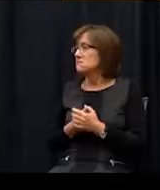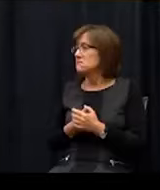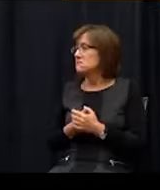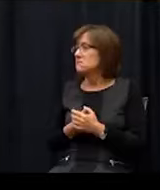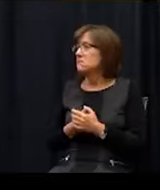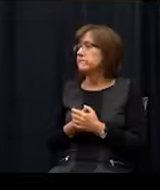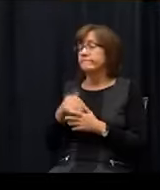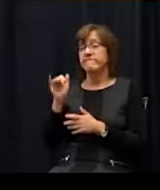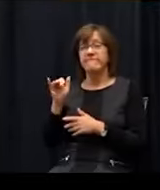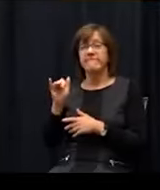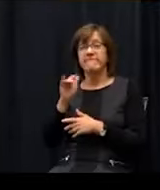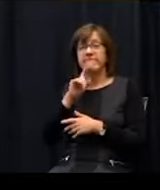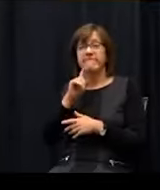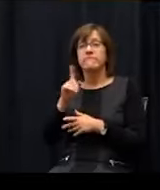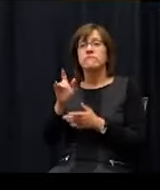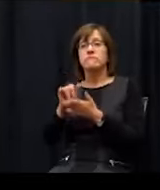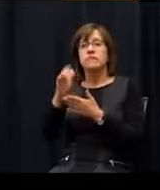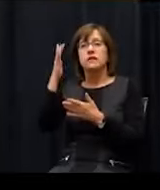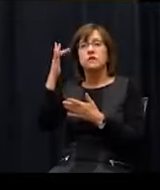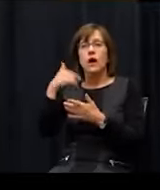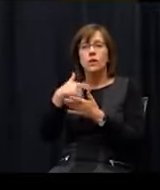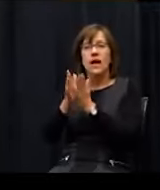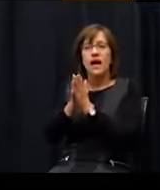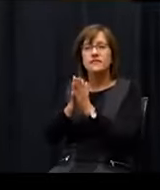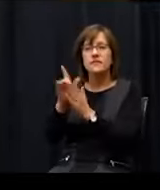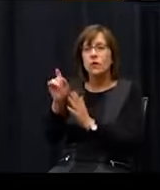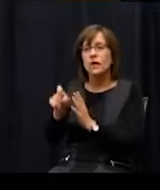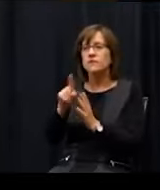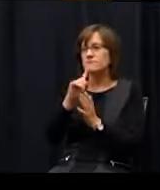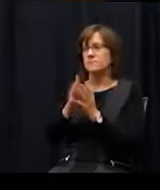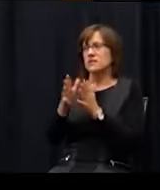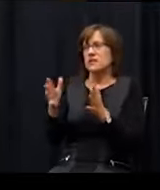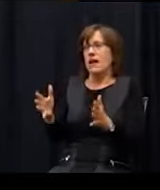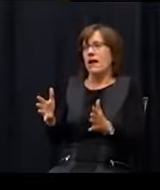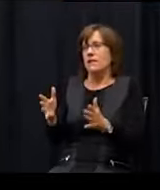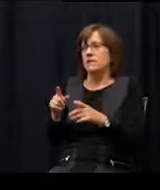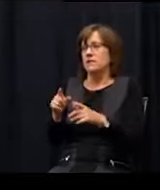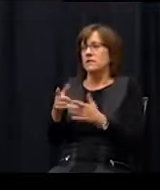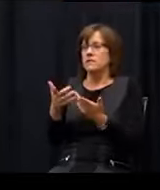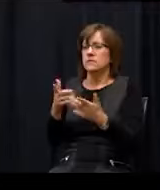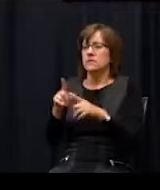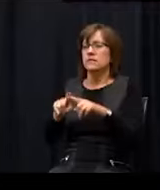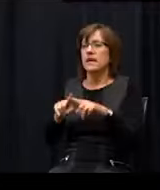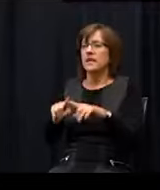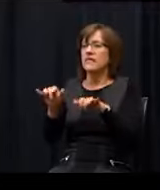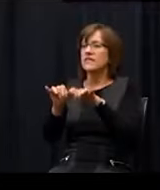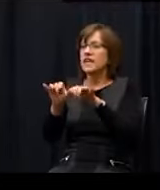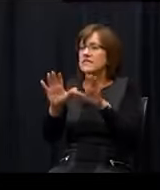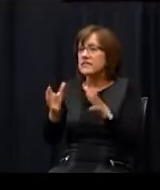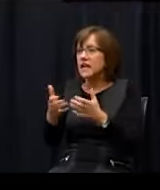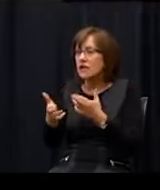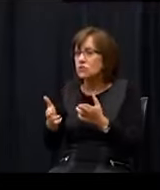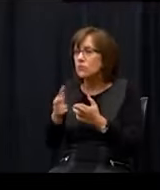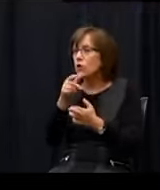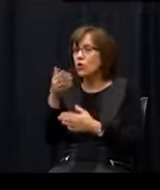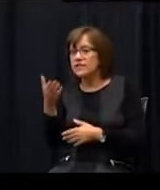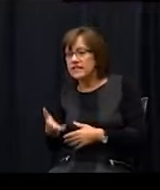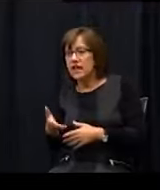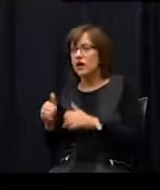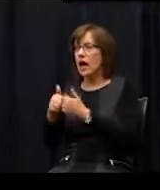that's a reality. There's a lot of, and that's why I asked the question, because there's a lot, depending the size of the classroom, depending on who's there and how the school